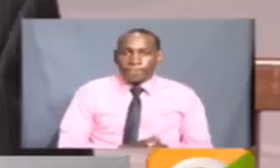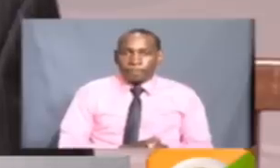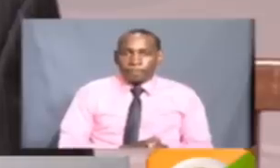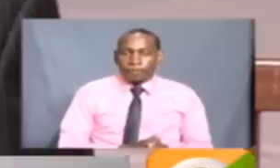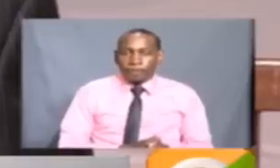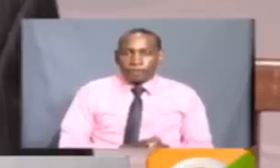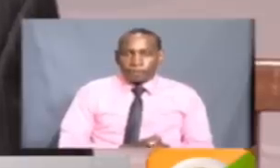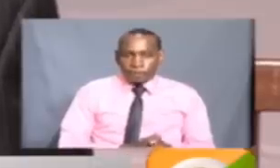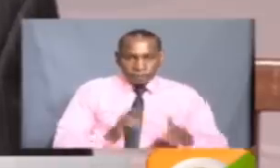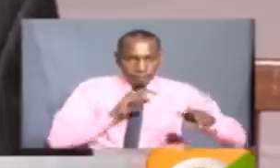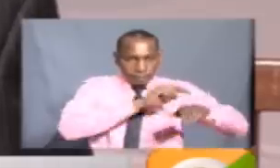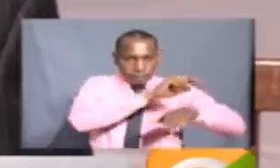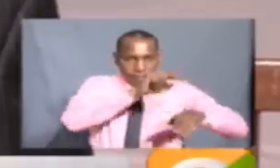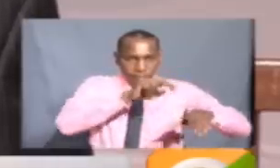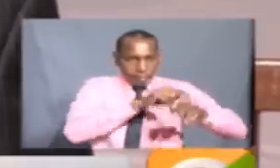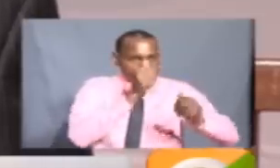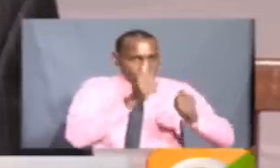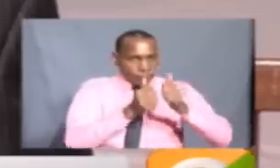elects